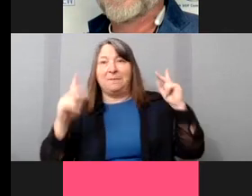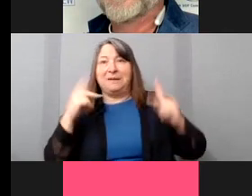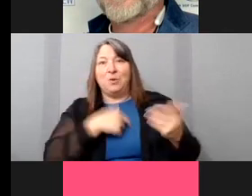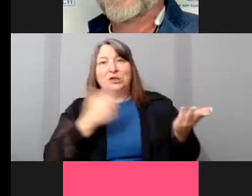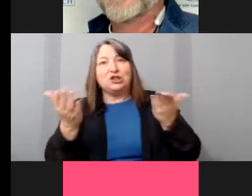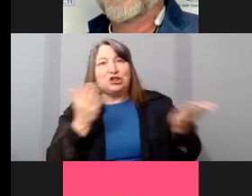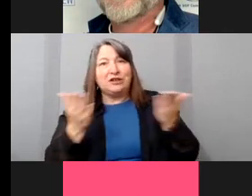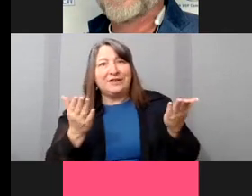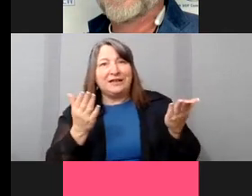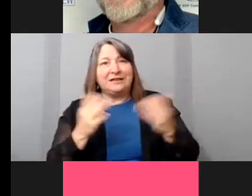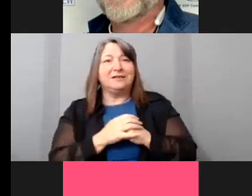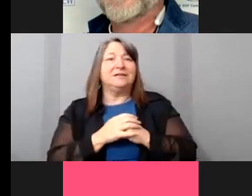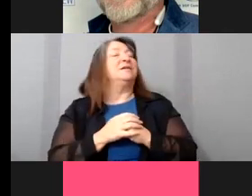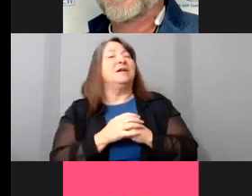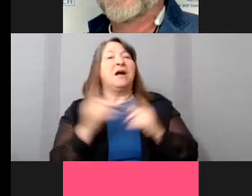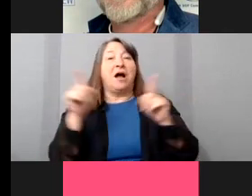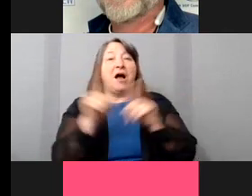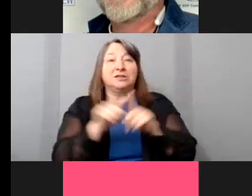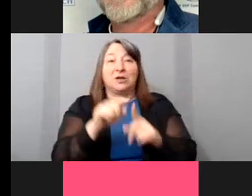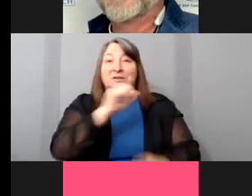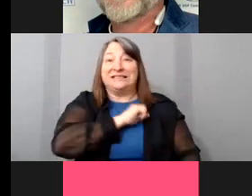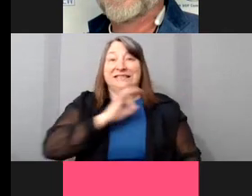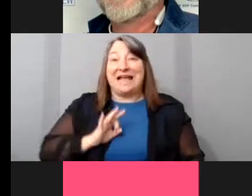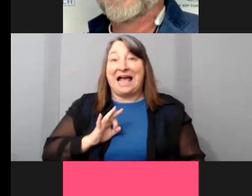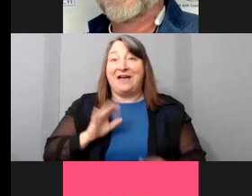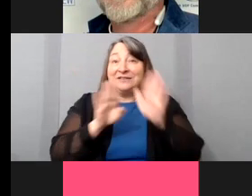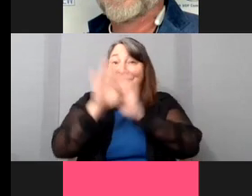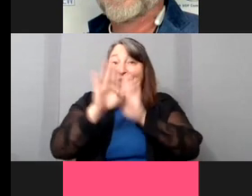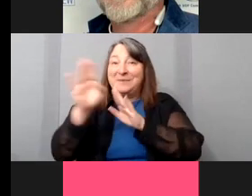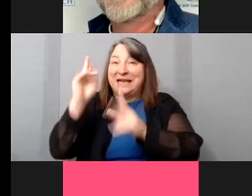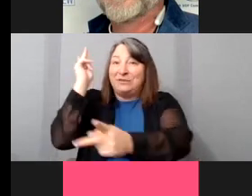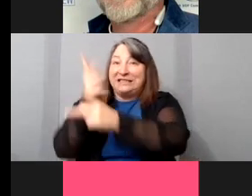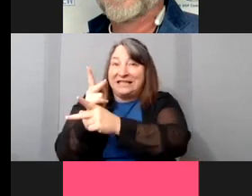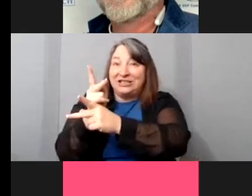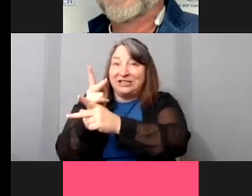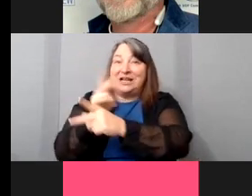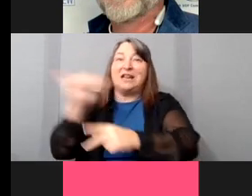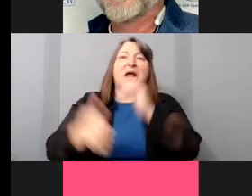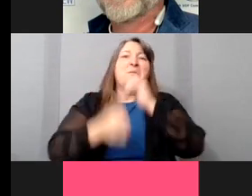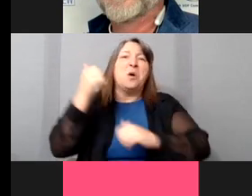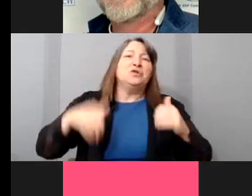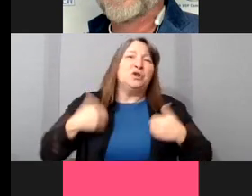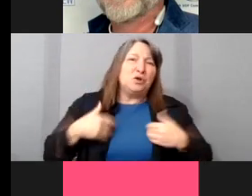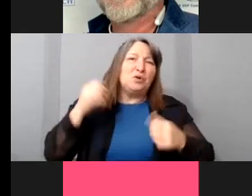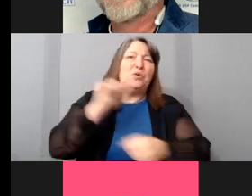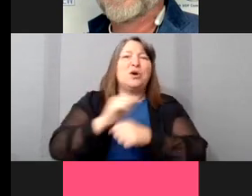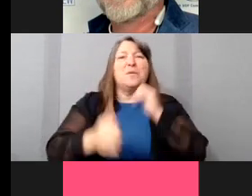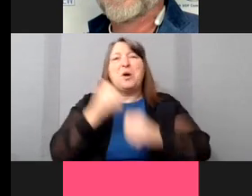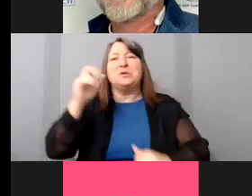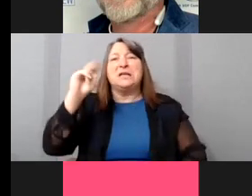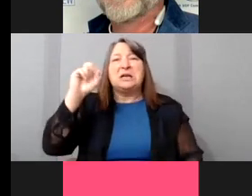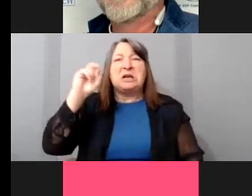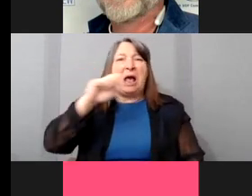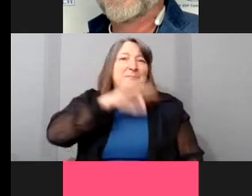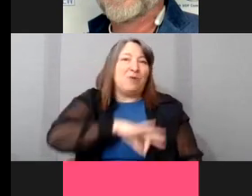also think things like staff development and retention, like most youth work and most nonprofits in general, there's a lot of turnover in